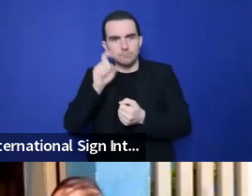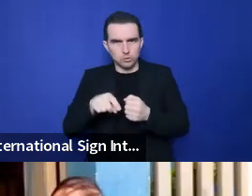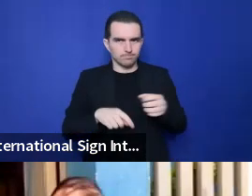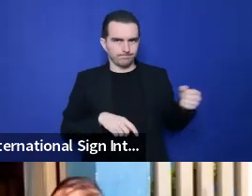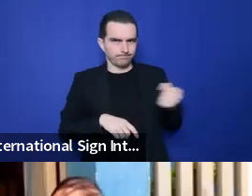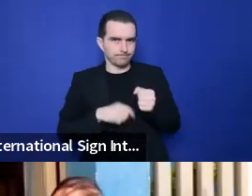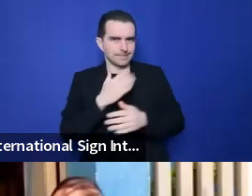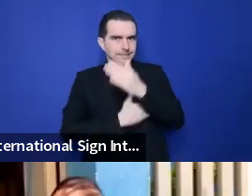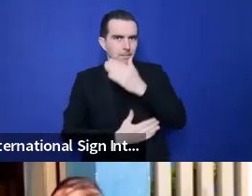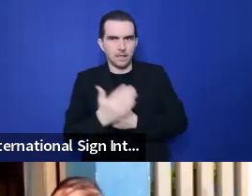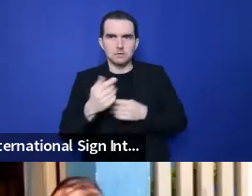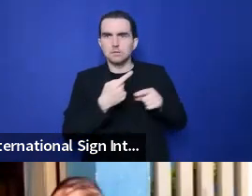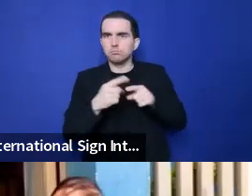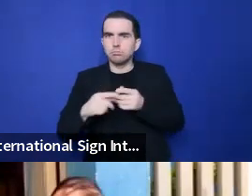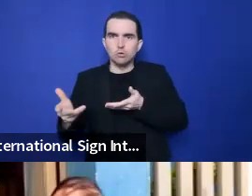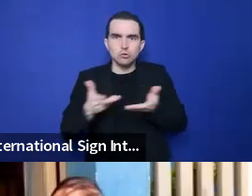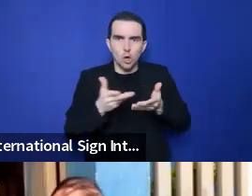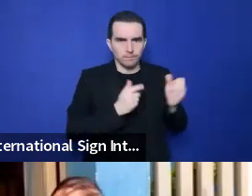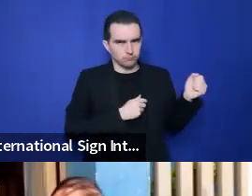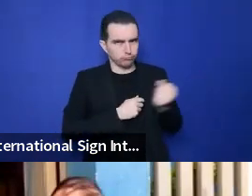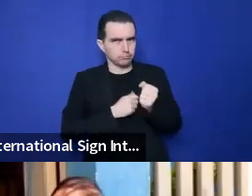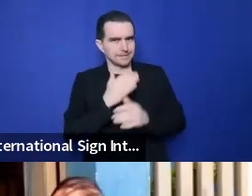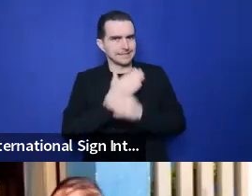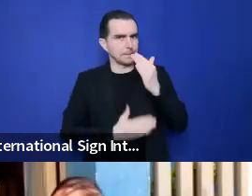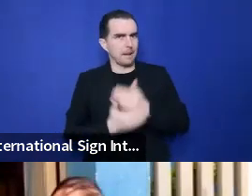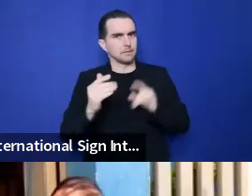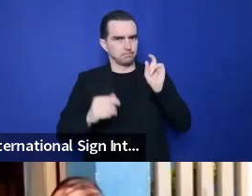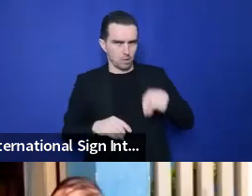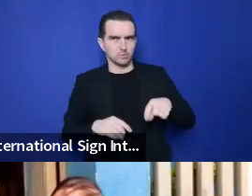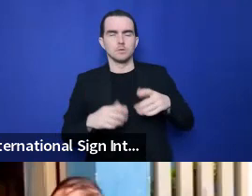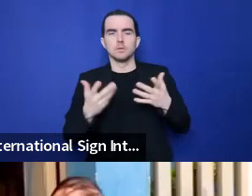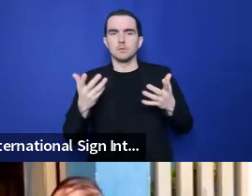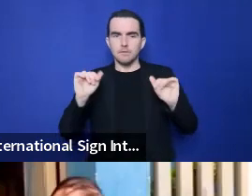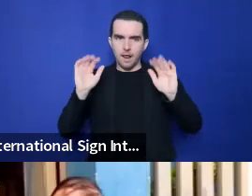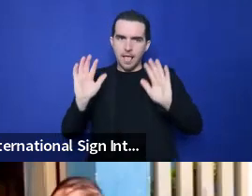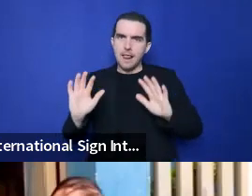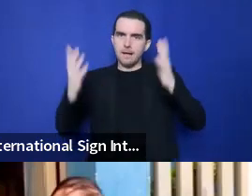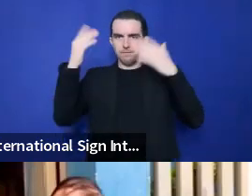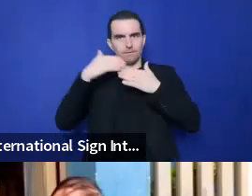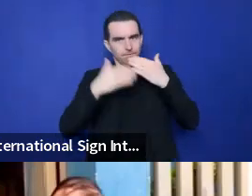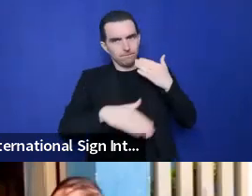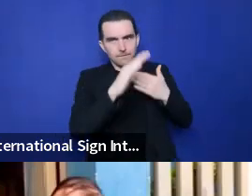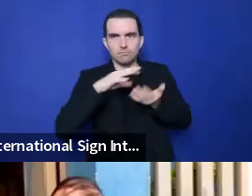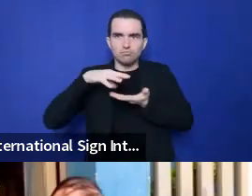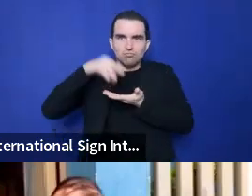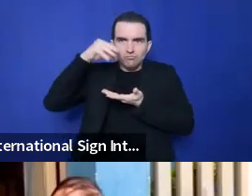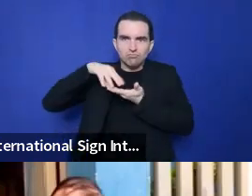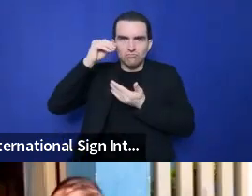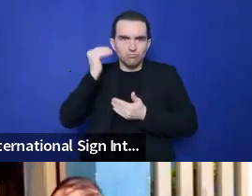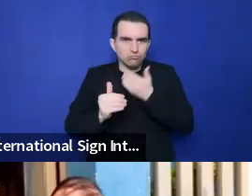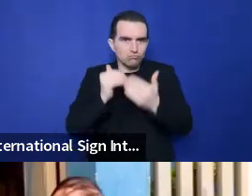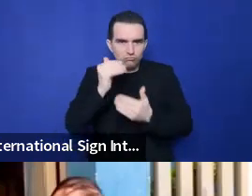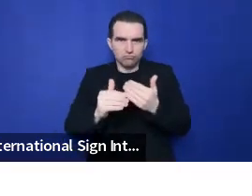in age-friendly way, so that older people and people with disability can easily access information and not